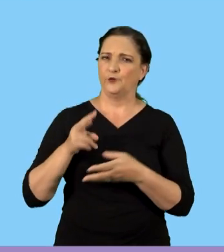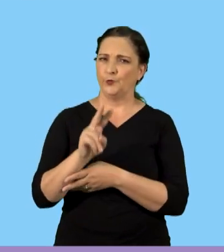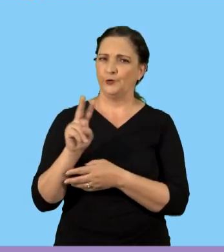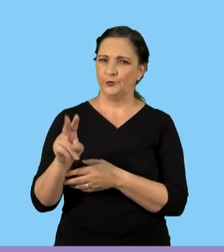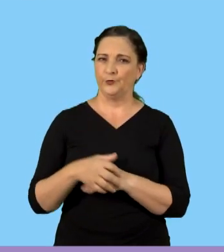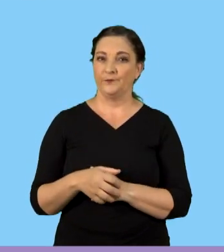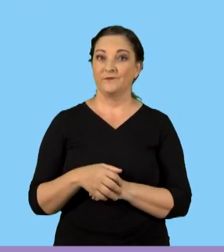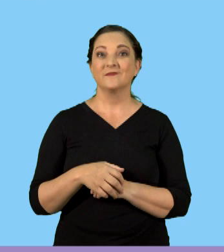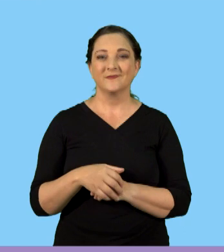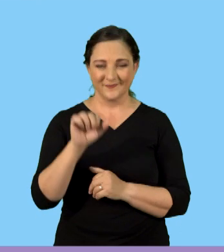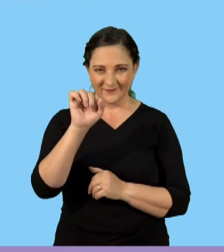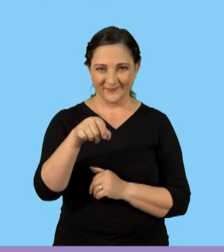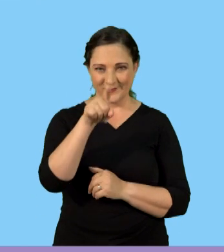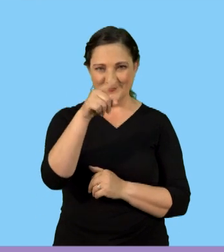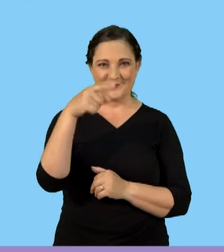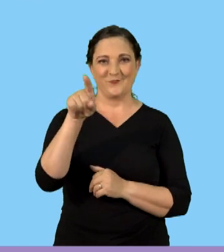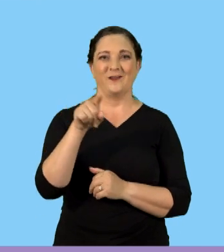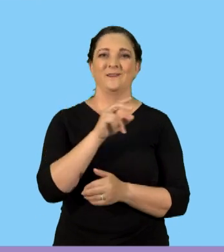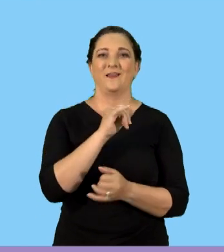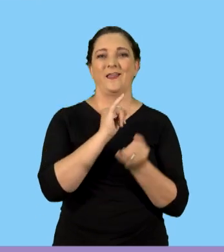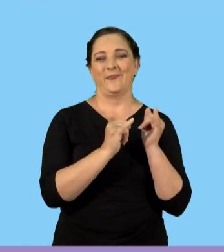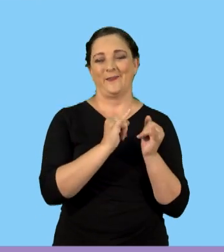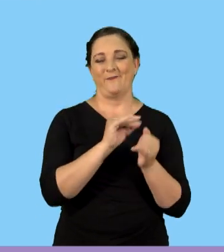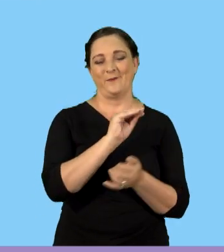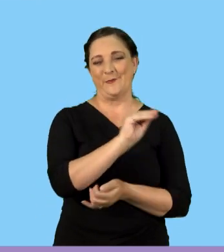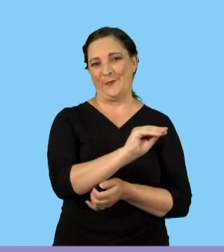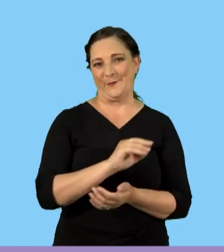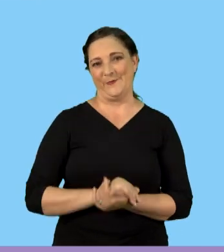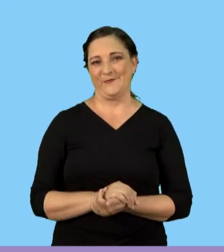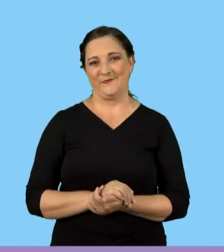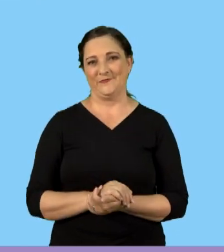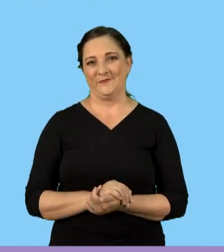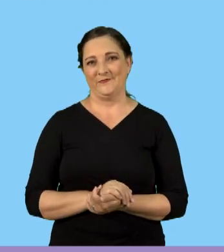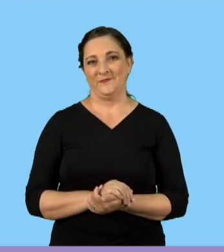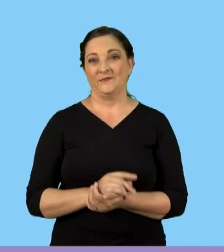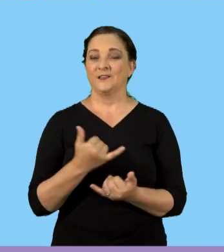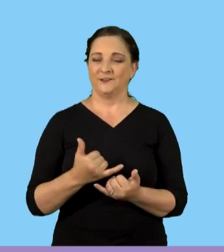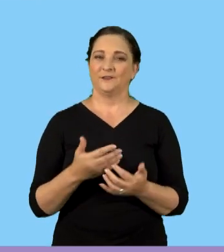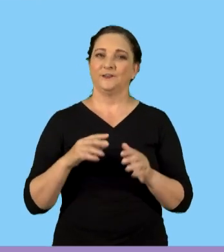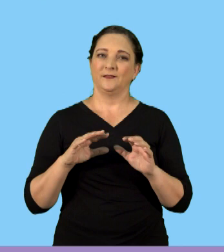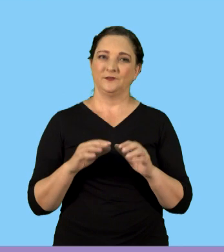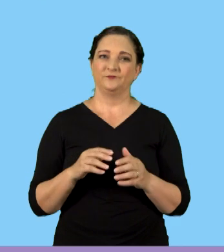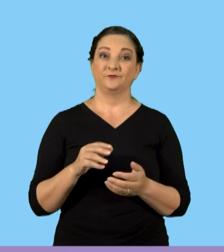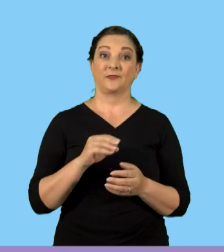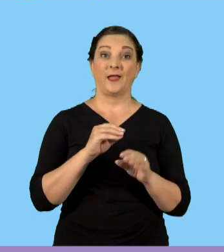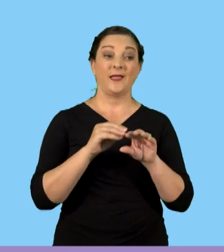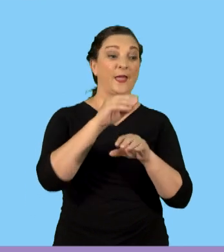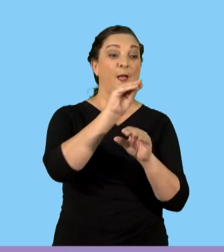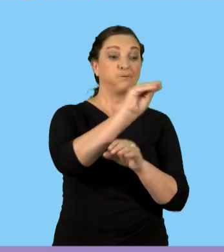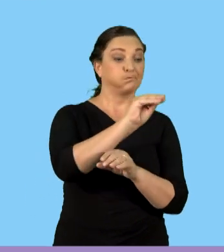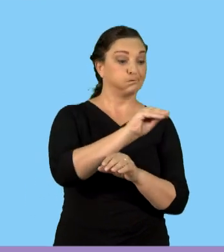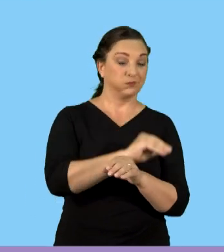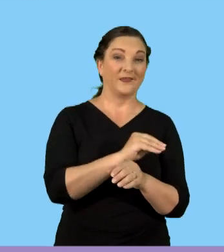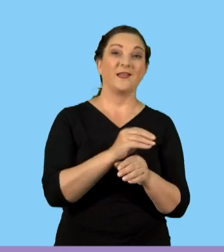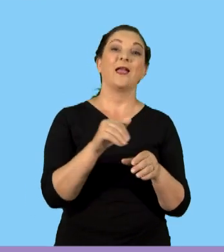22? Yes, it is 11. You are absolutely correct. And those are the input values